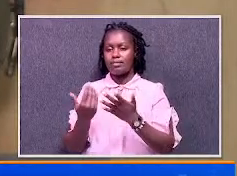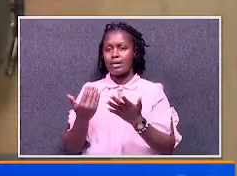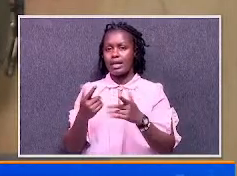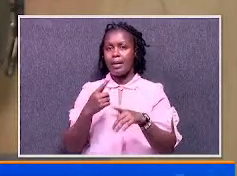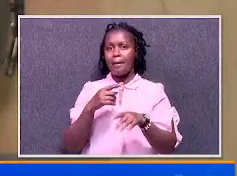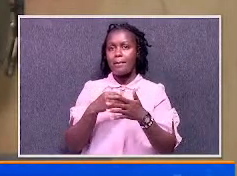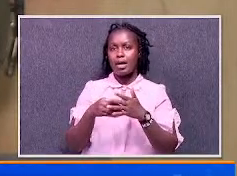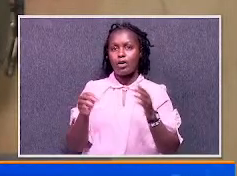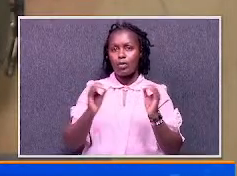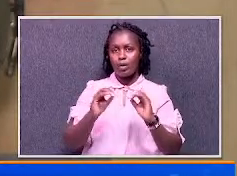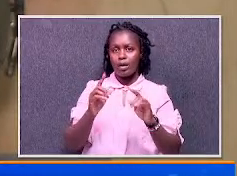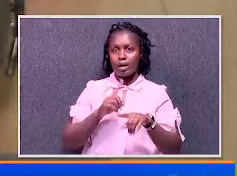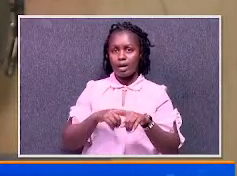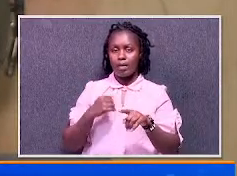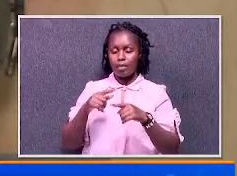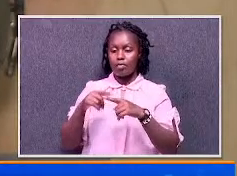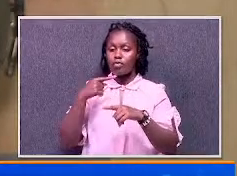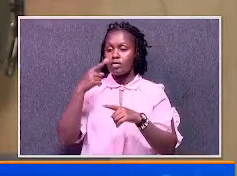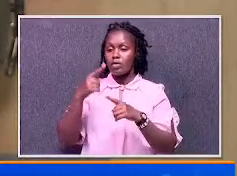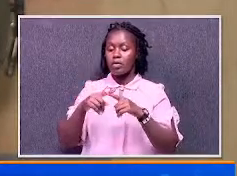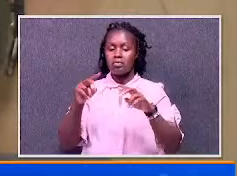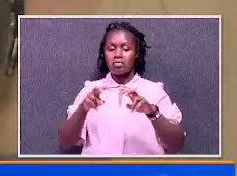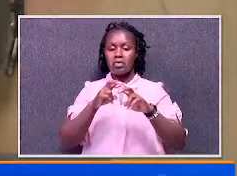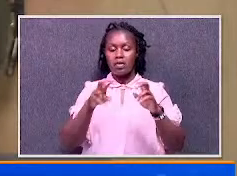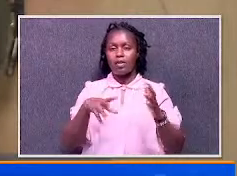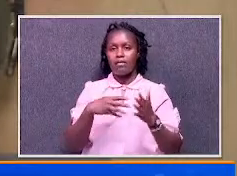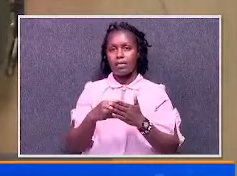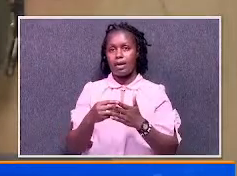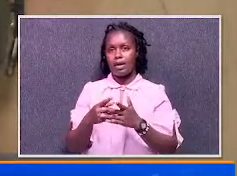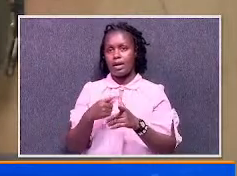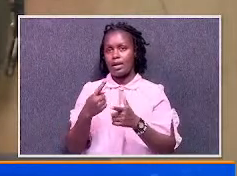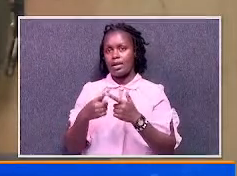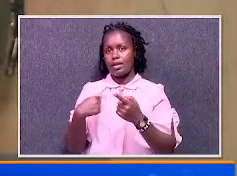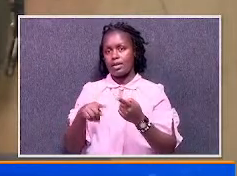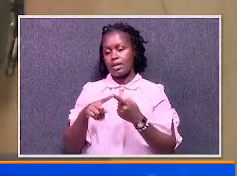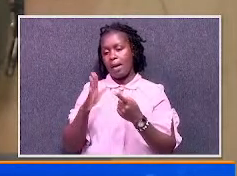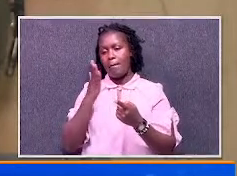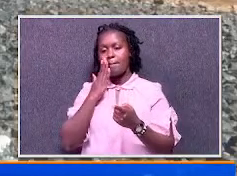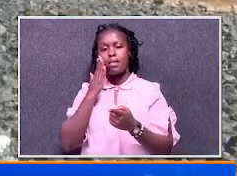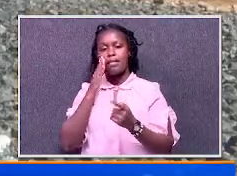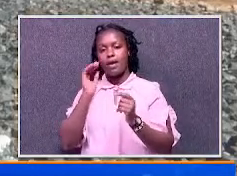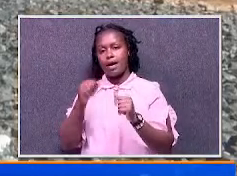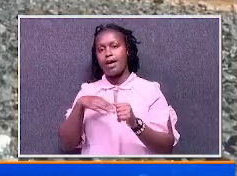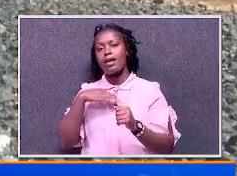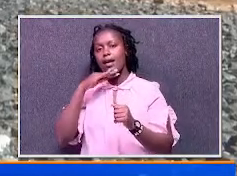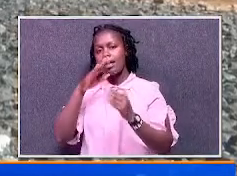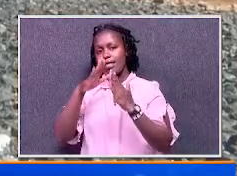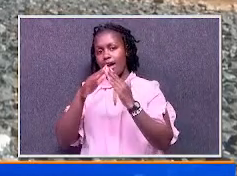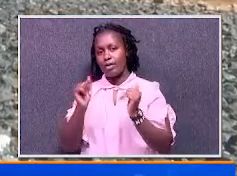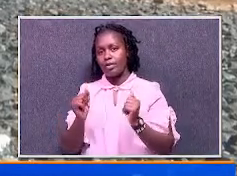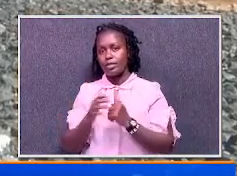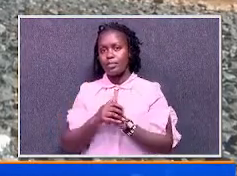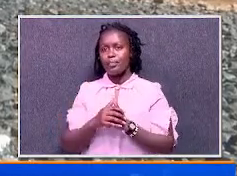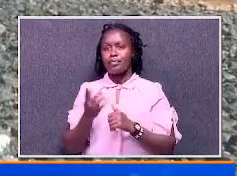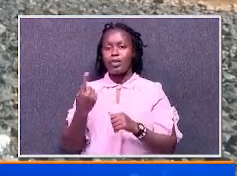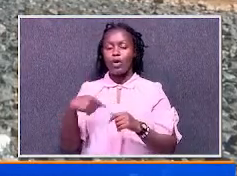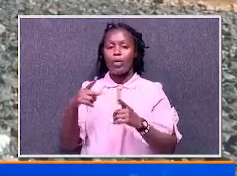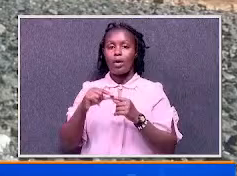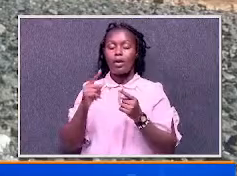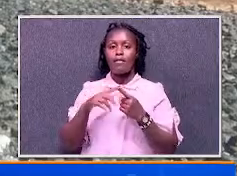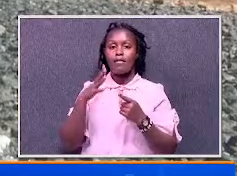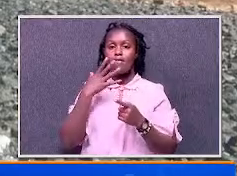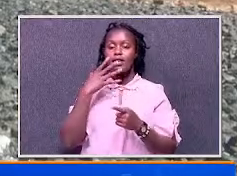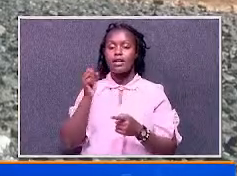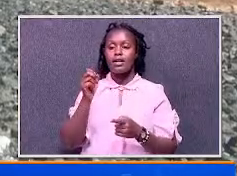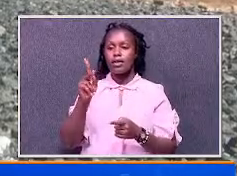naita parofos na kimbia pesa natafuta, mama nafikiri na asa yumbani, damu yote natoka. We embark on a 500-kilometer